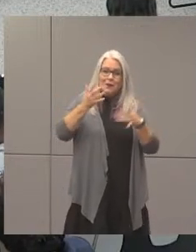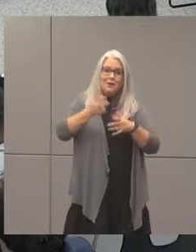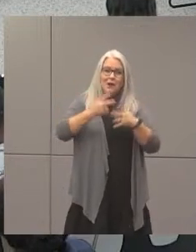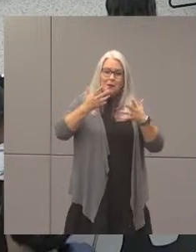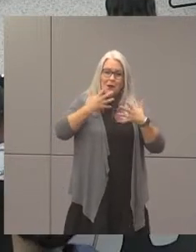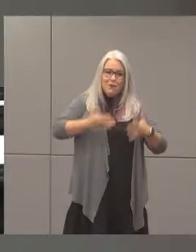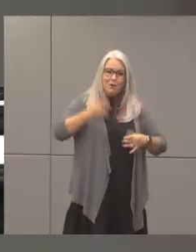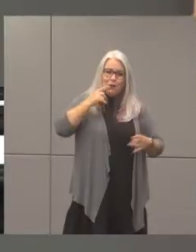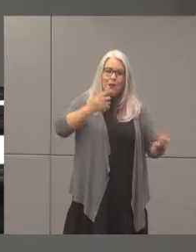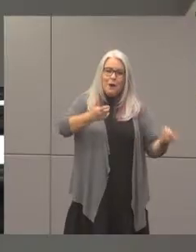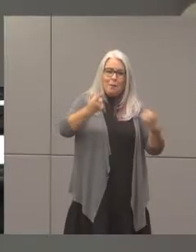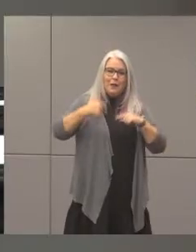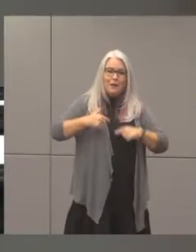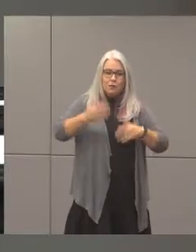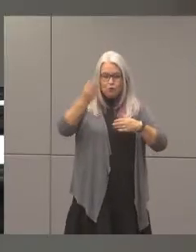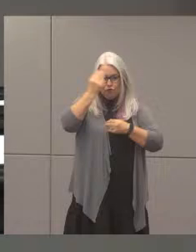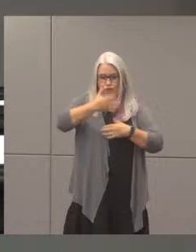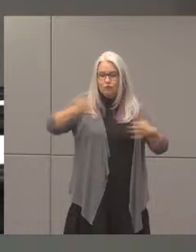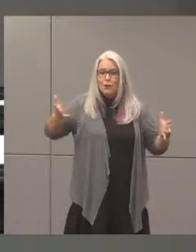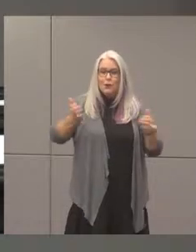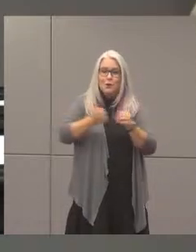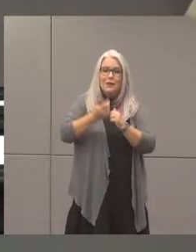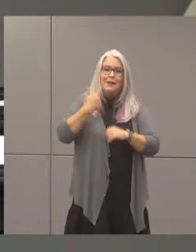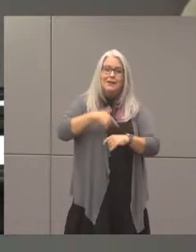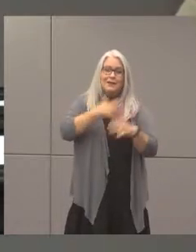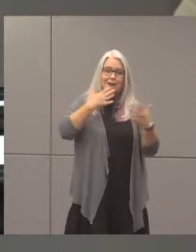coming and doing this. Thank you. Thank you.